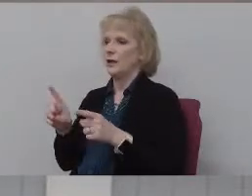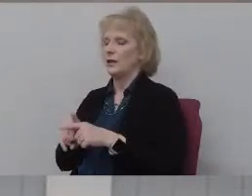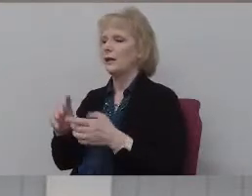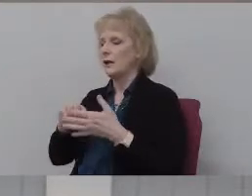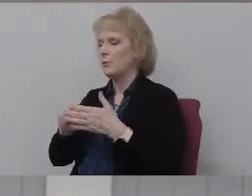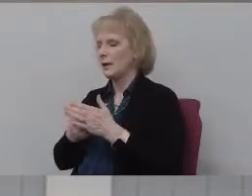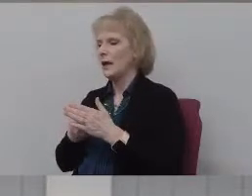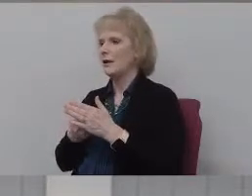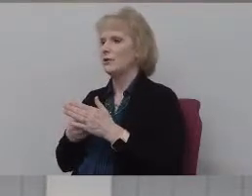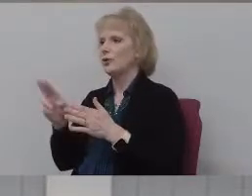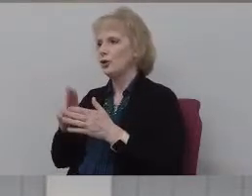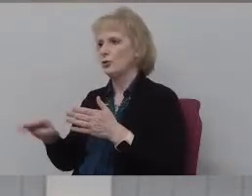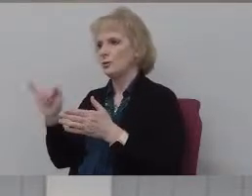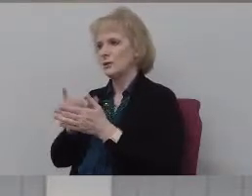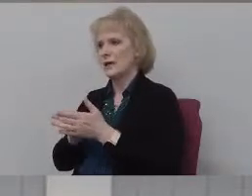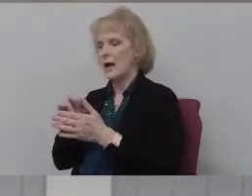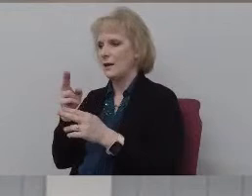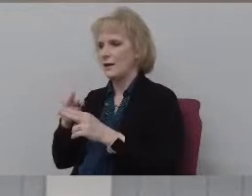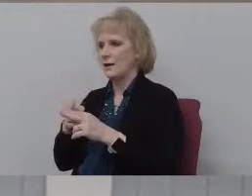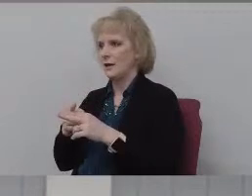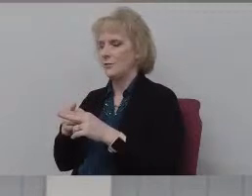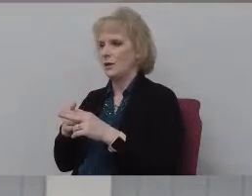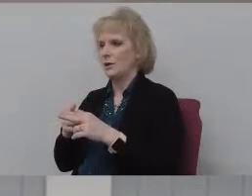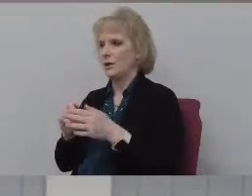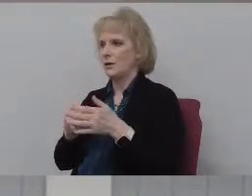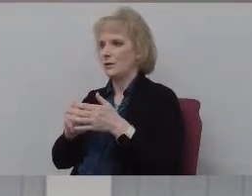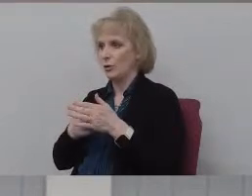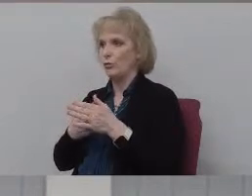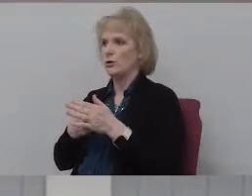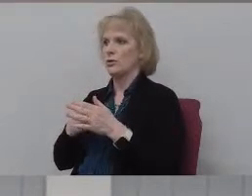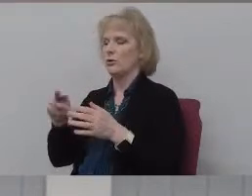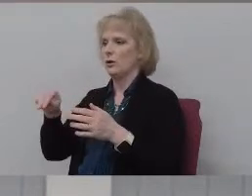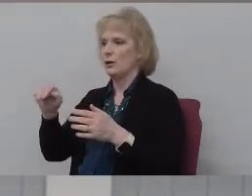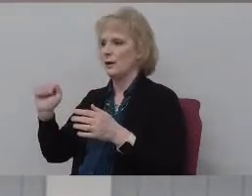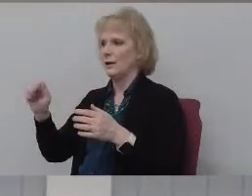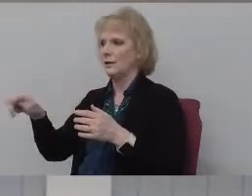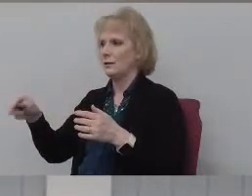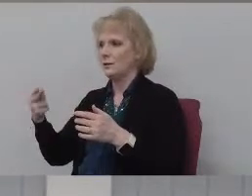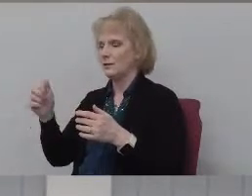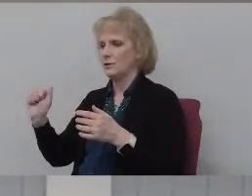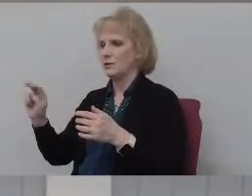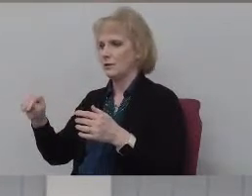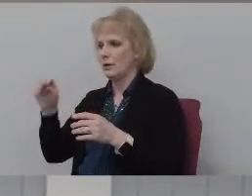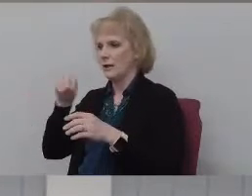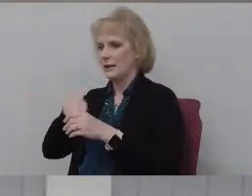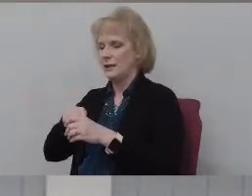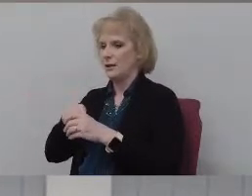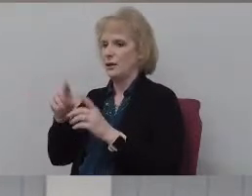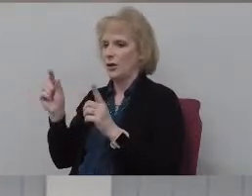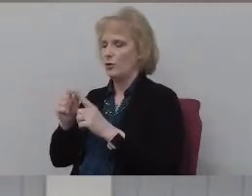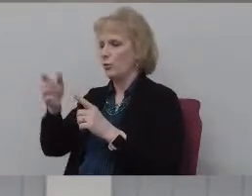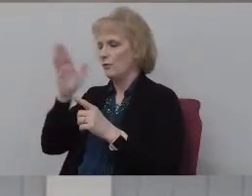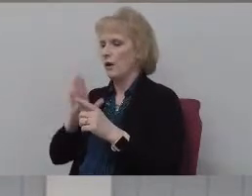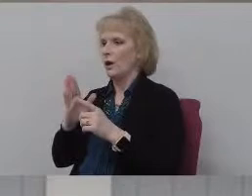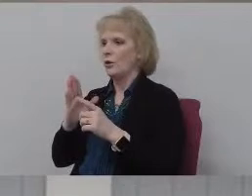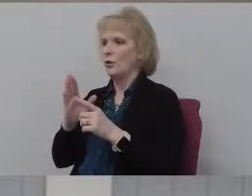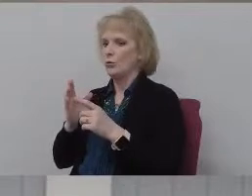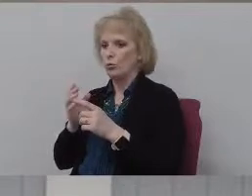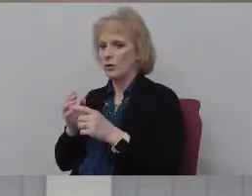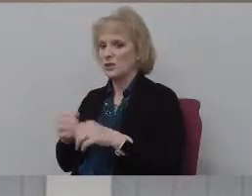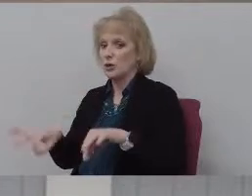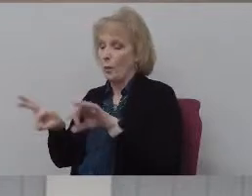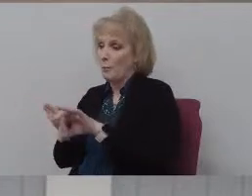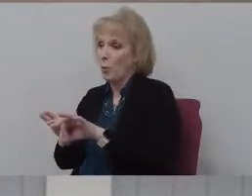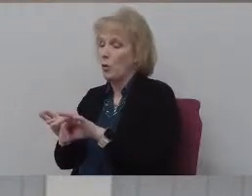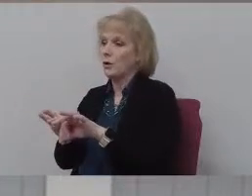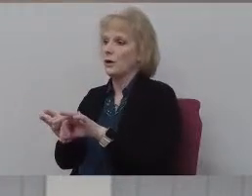name because Nathan, the original Nathan in the Word of God, was so important and was so close to King David. So